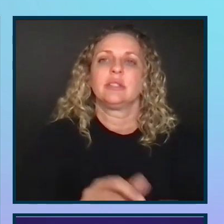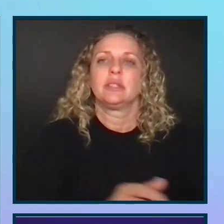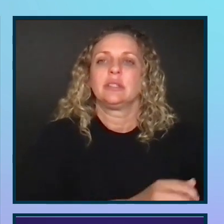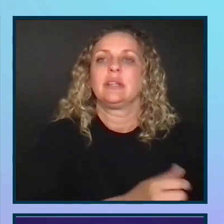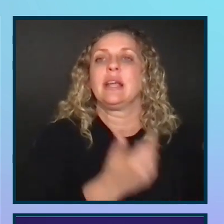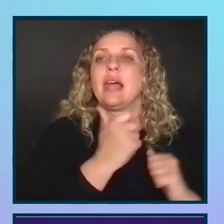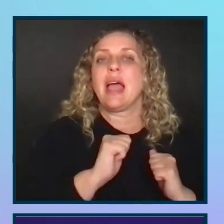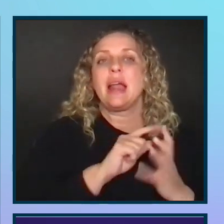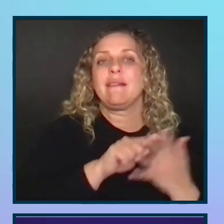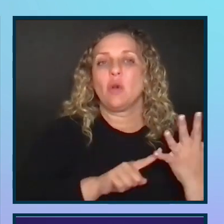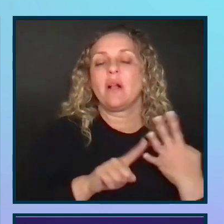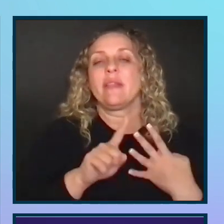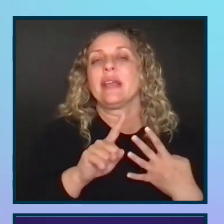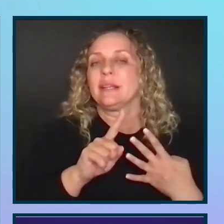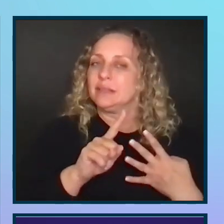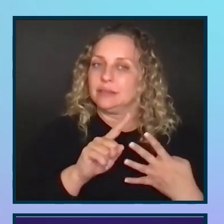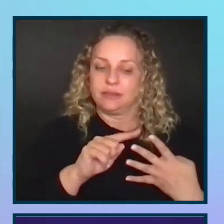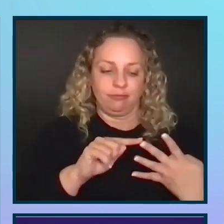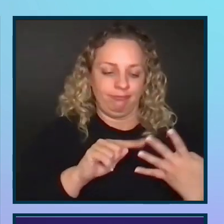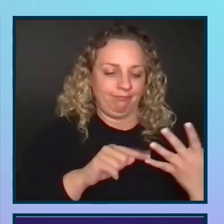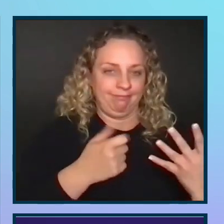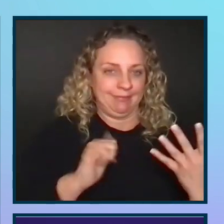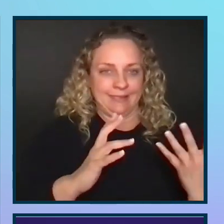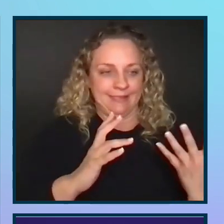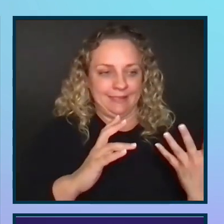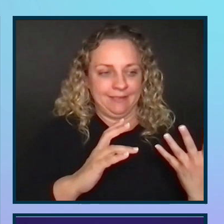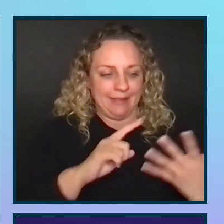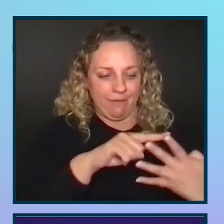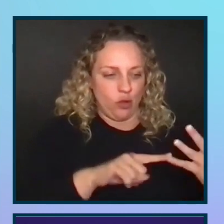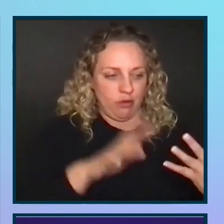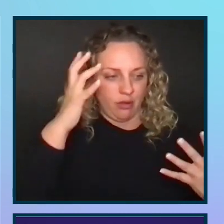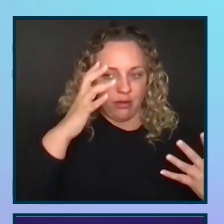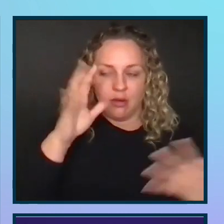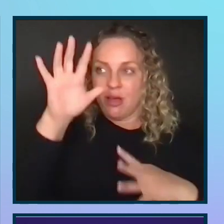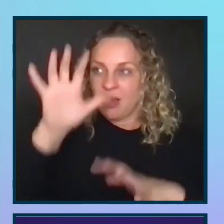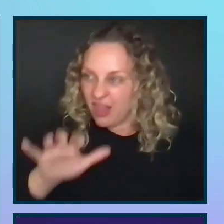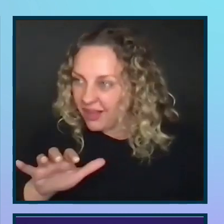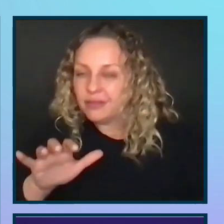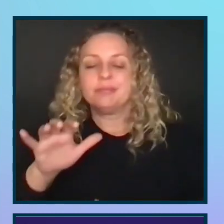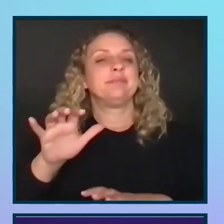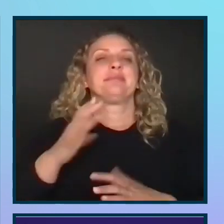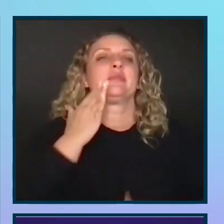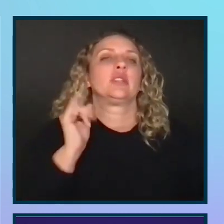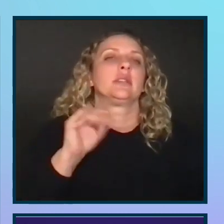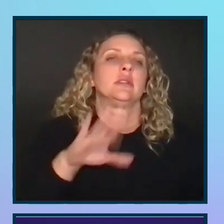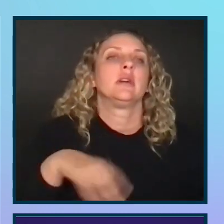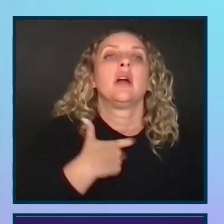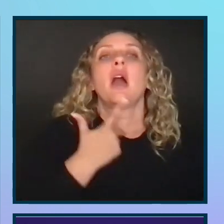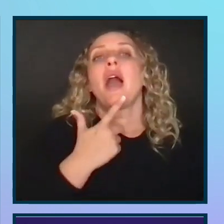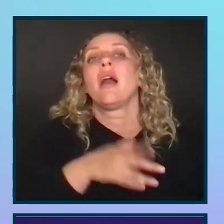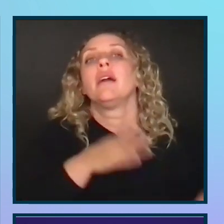any four of those things compromised can make finishing a form virtually impossible. I'd also like to highlight mental